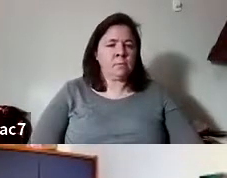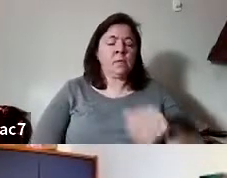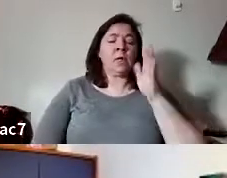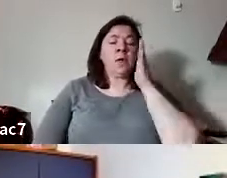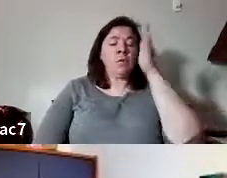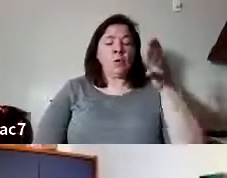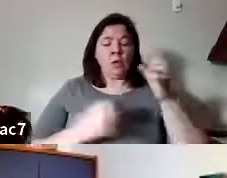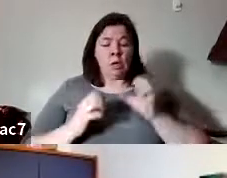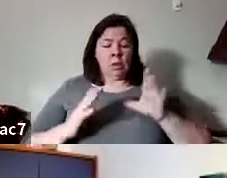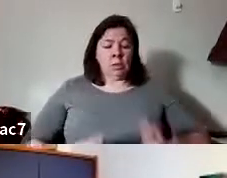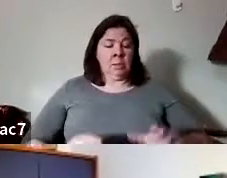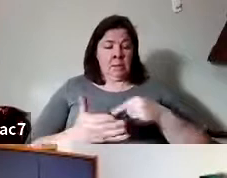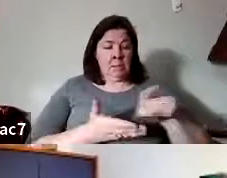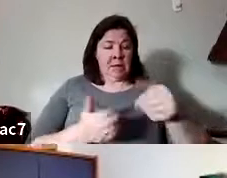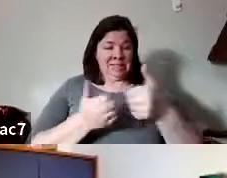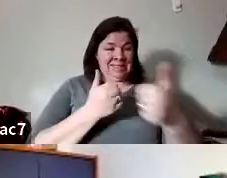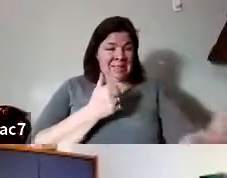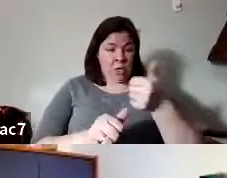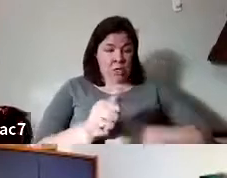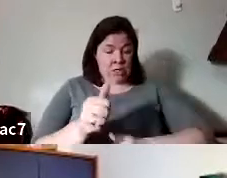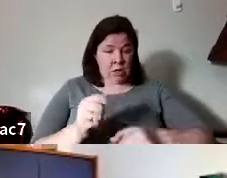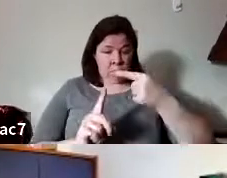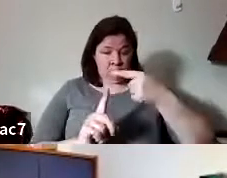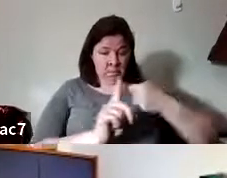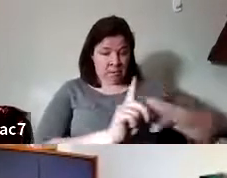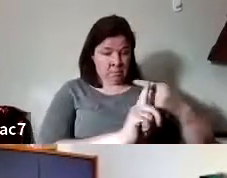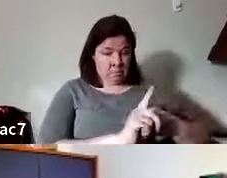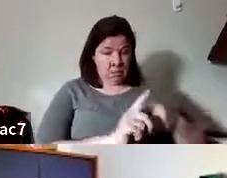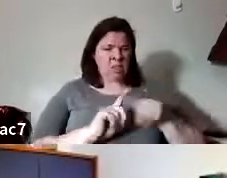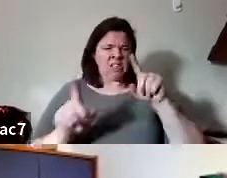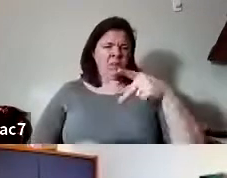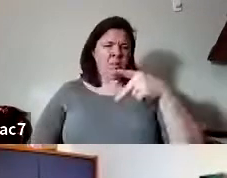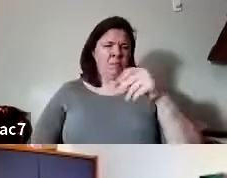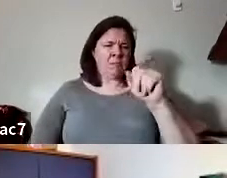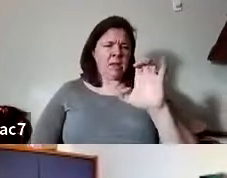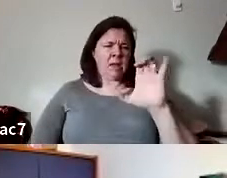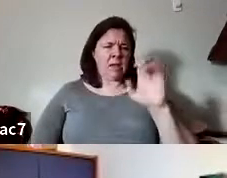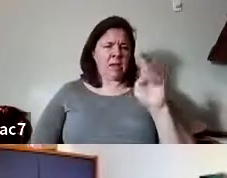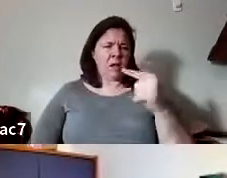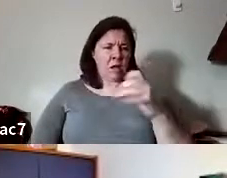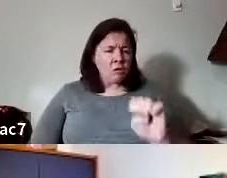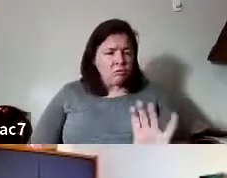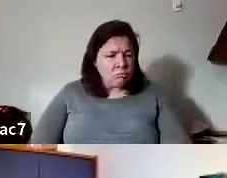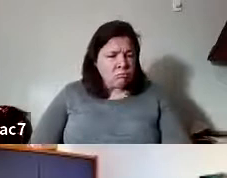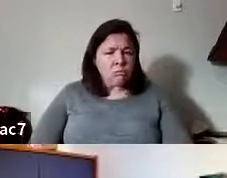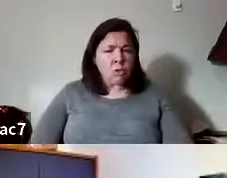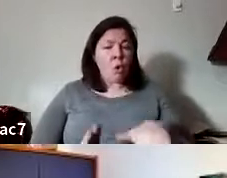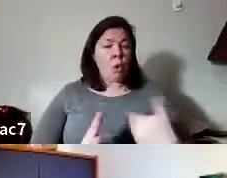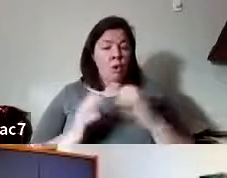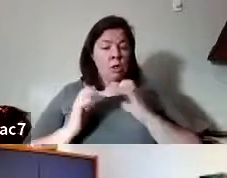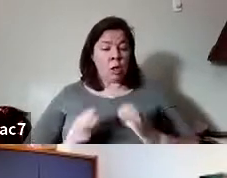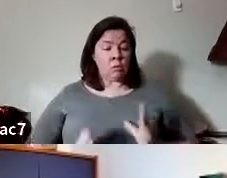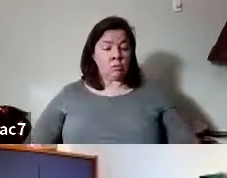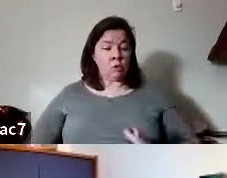pay separately each month for each product, or will there be different packages? All customers receive all